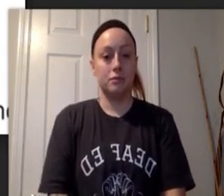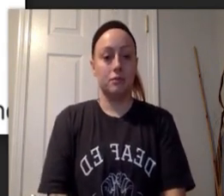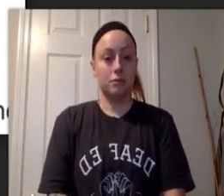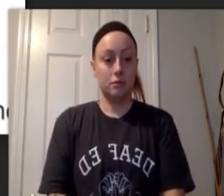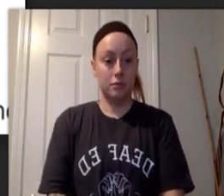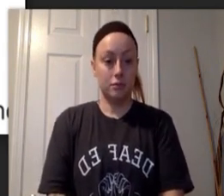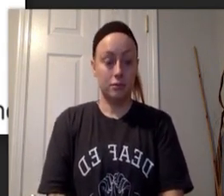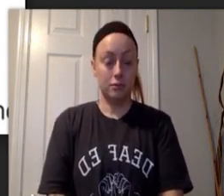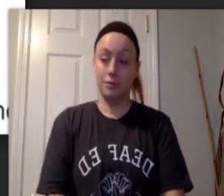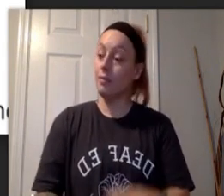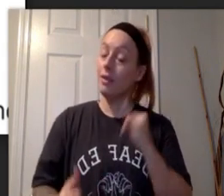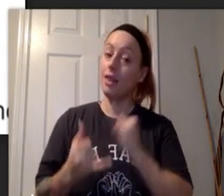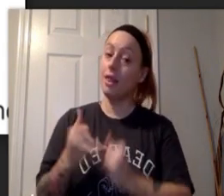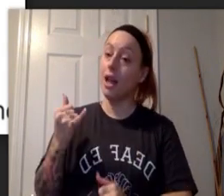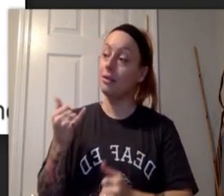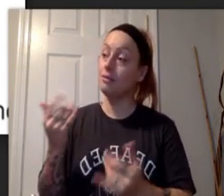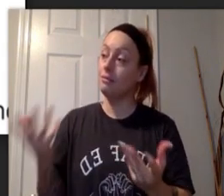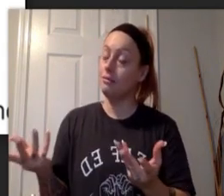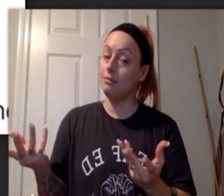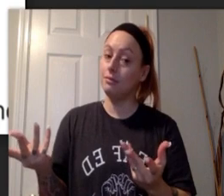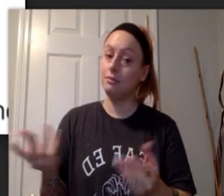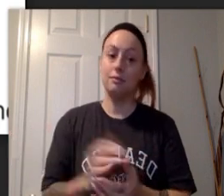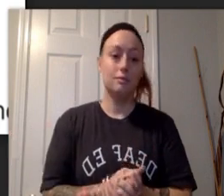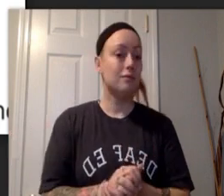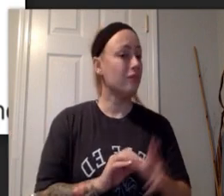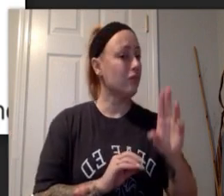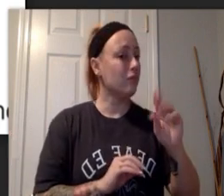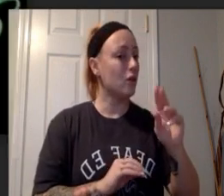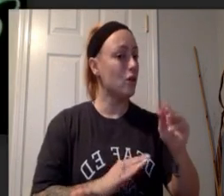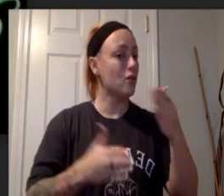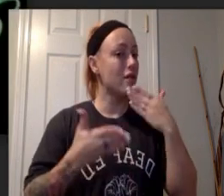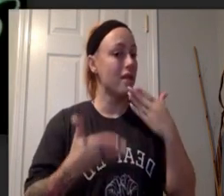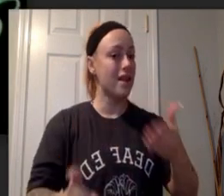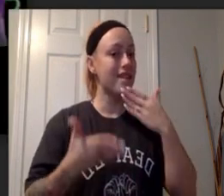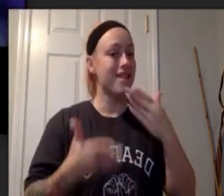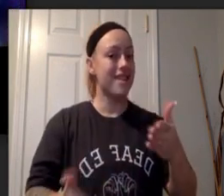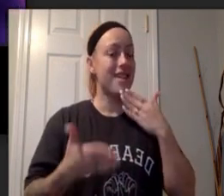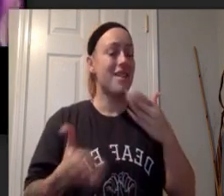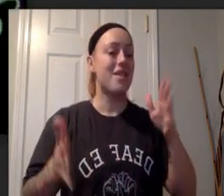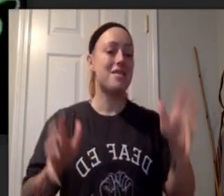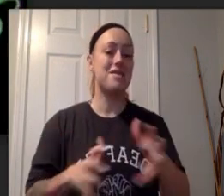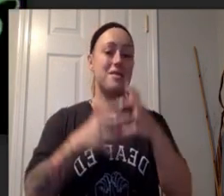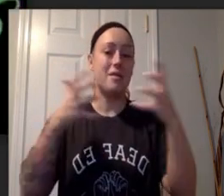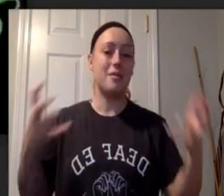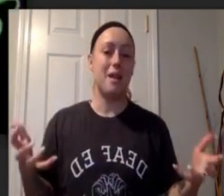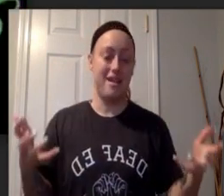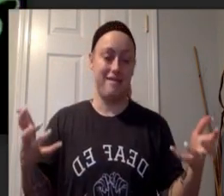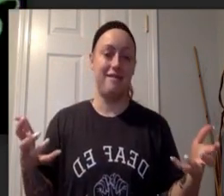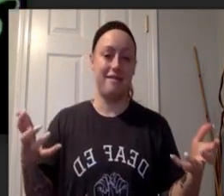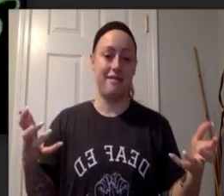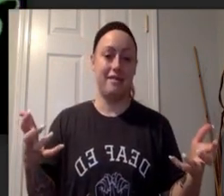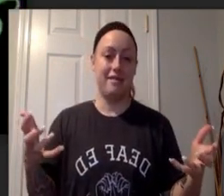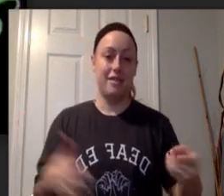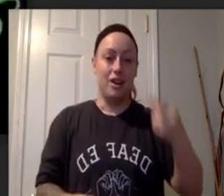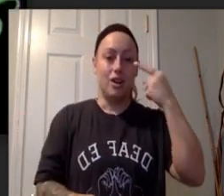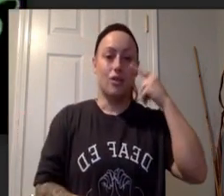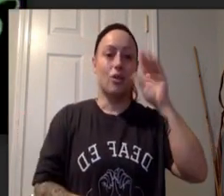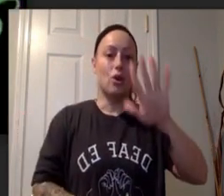Any last words, Corey? No, just thank you so much, Maggie, for